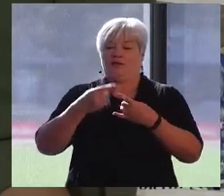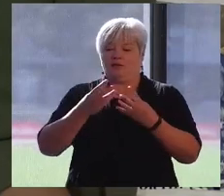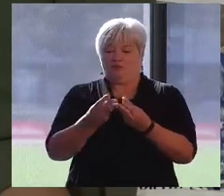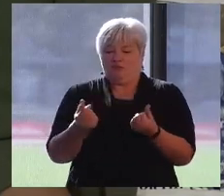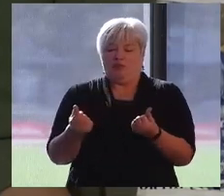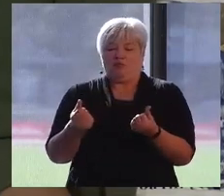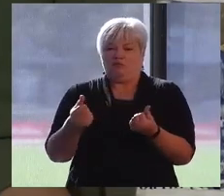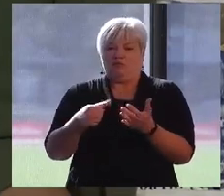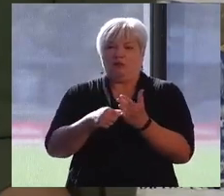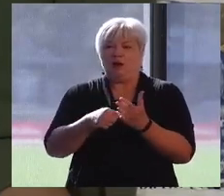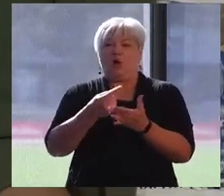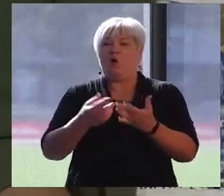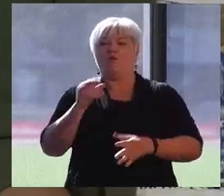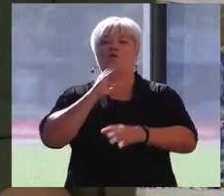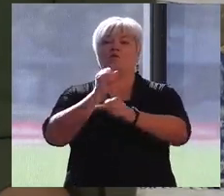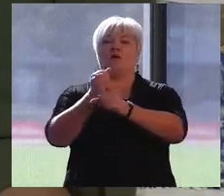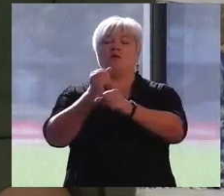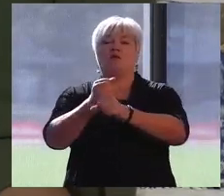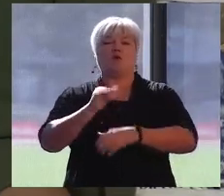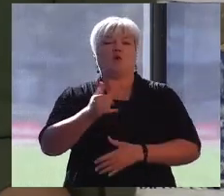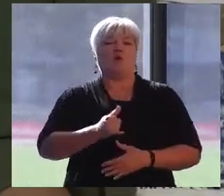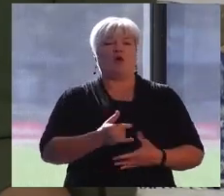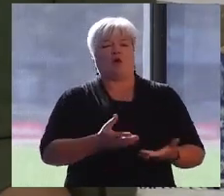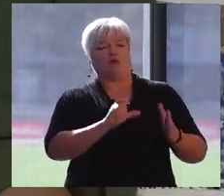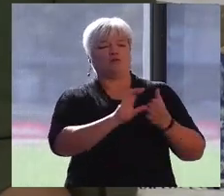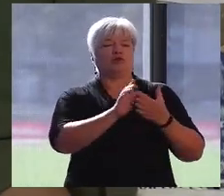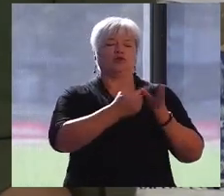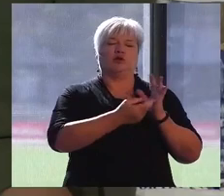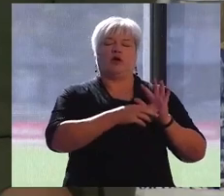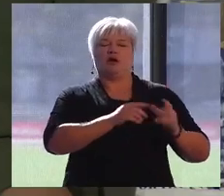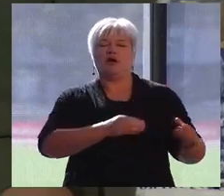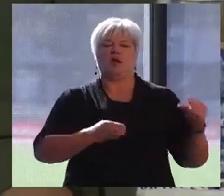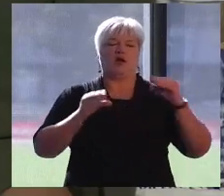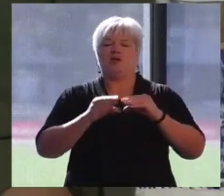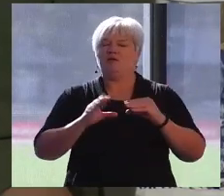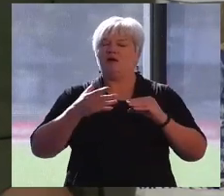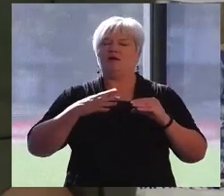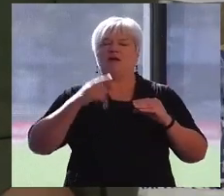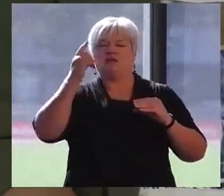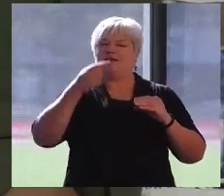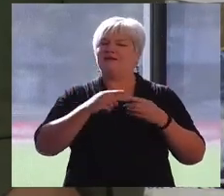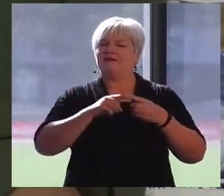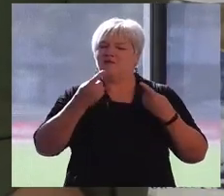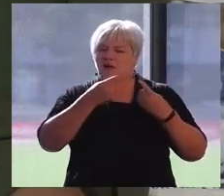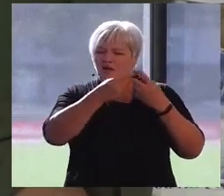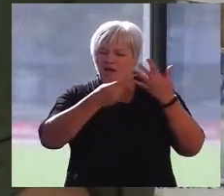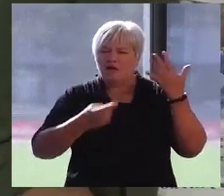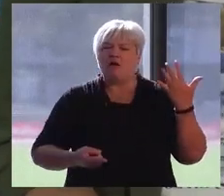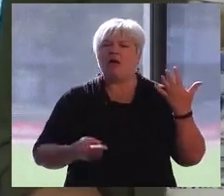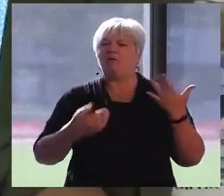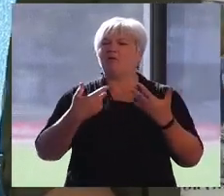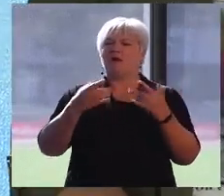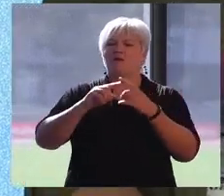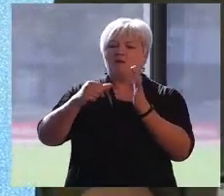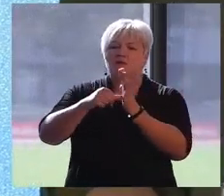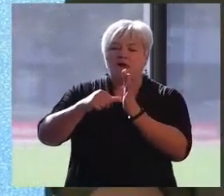from government or some philanthropic funds. We've got to think differently. There's whole lots of different financial mechanisms.